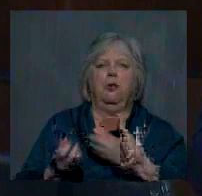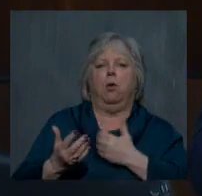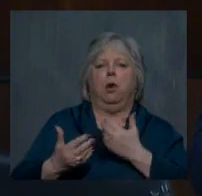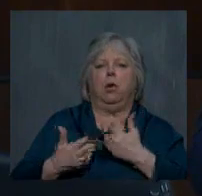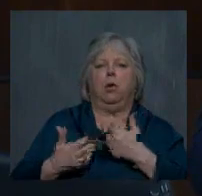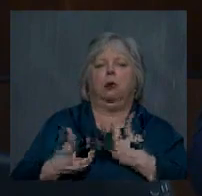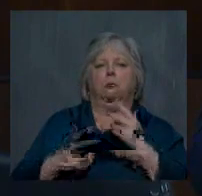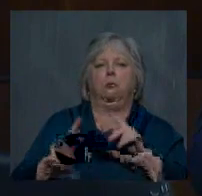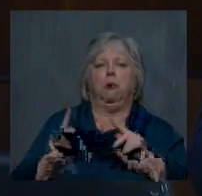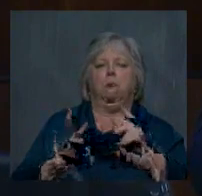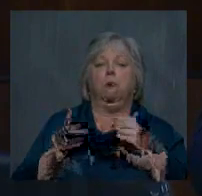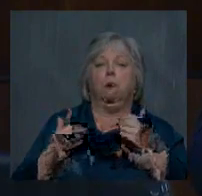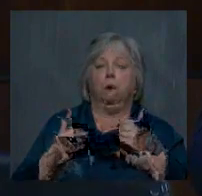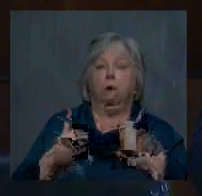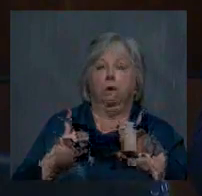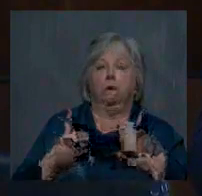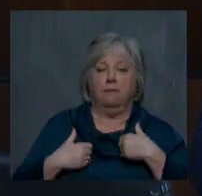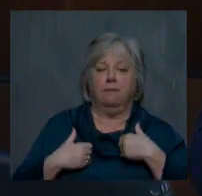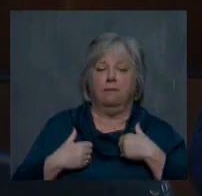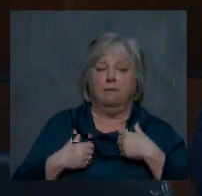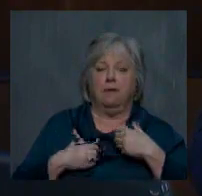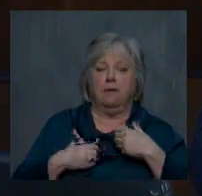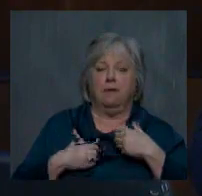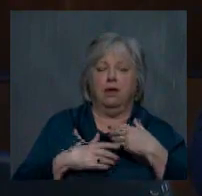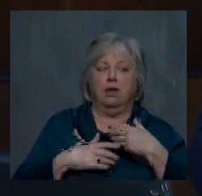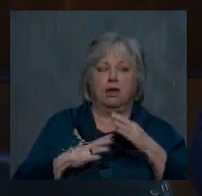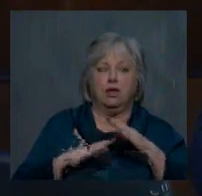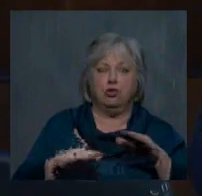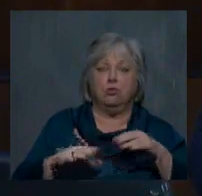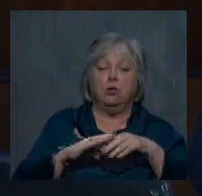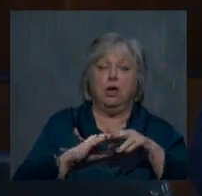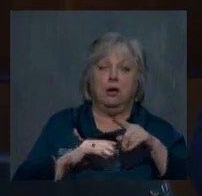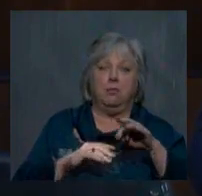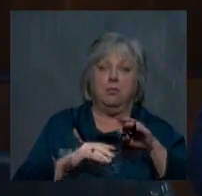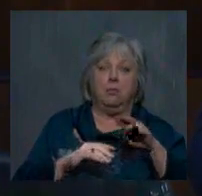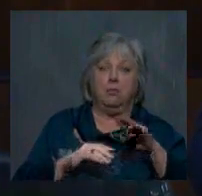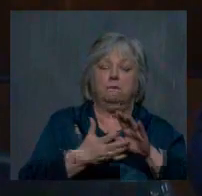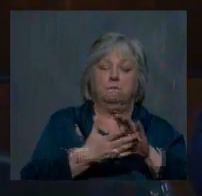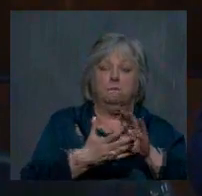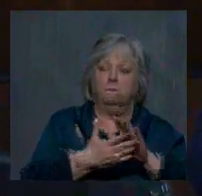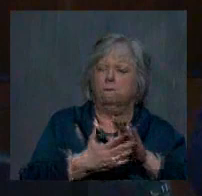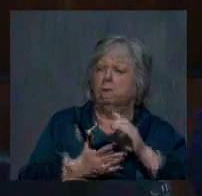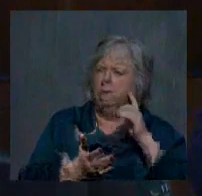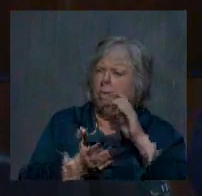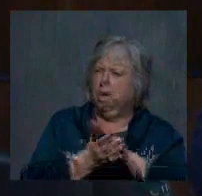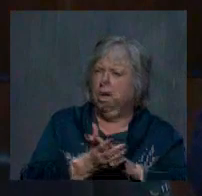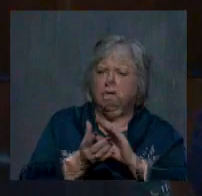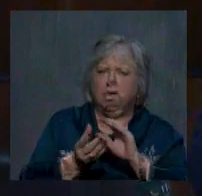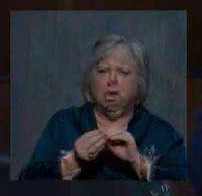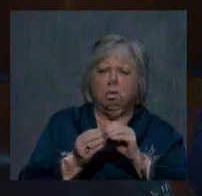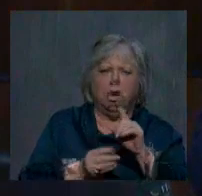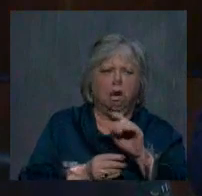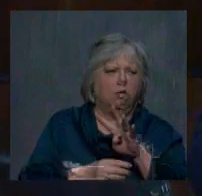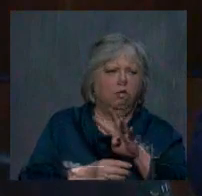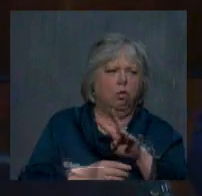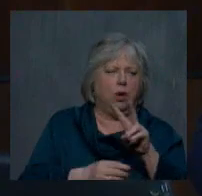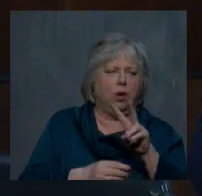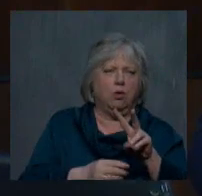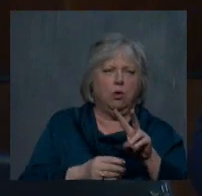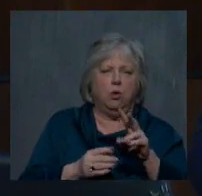People had children in the and I believe the number between